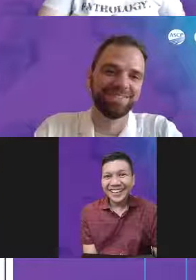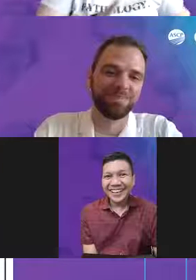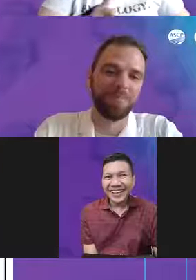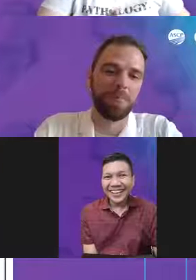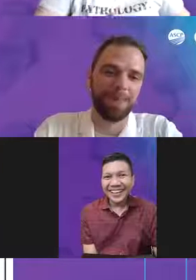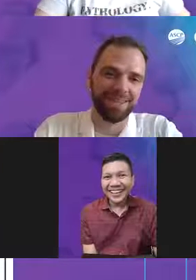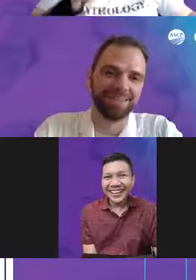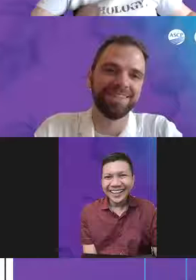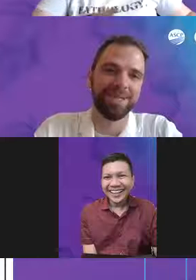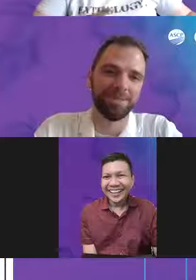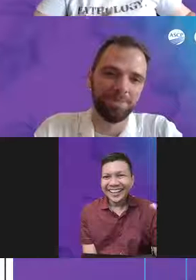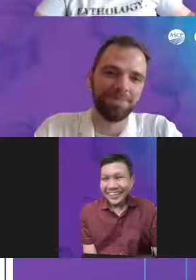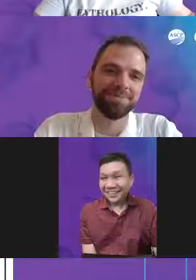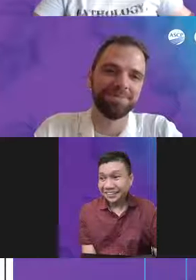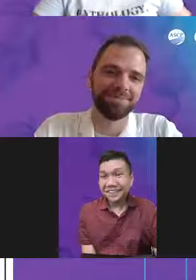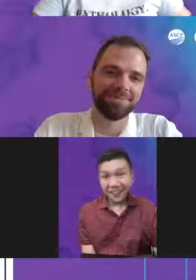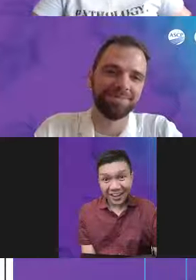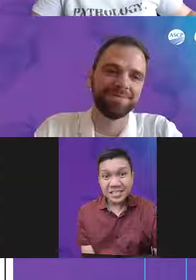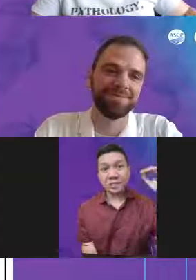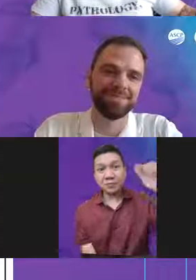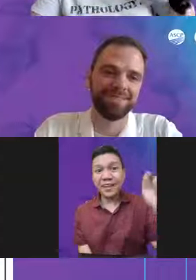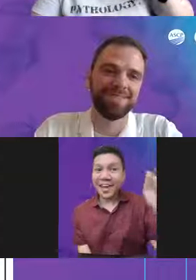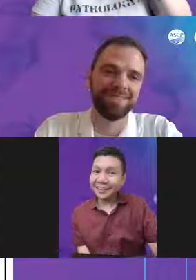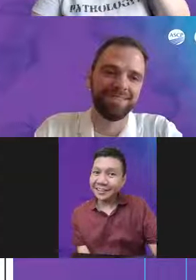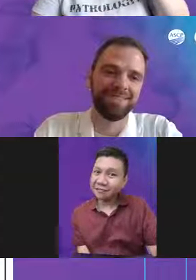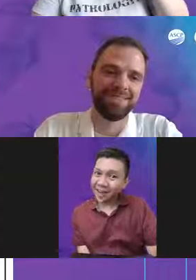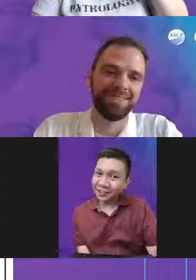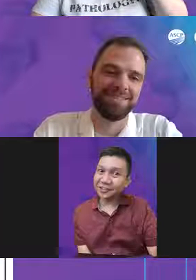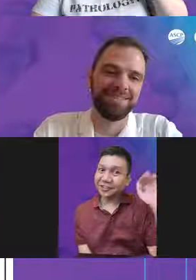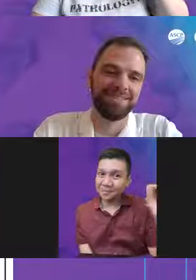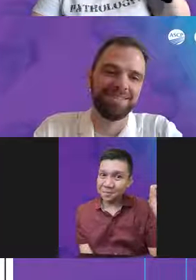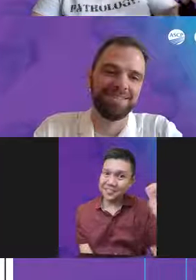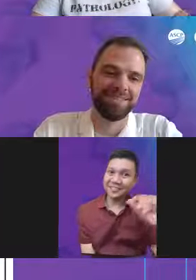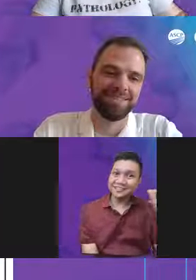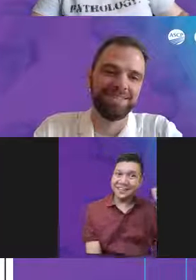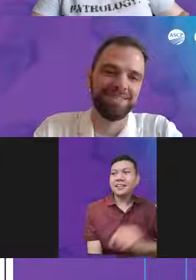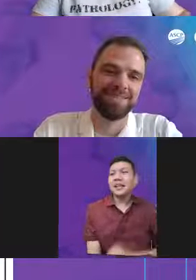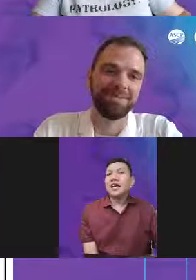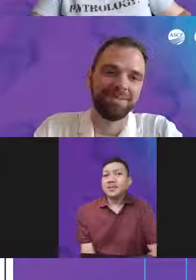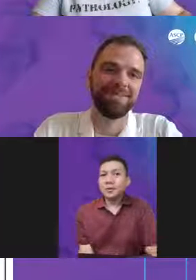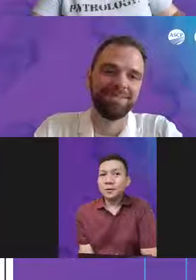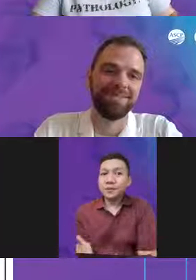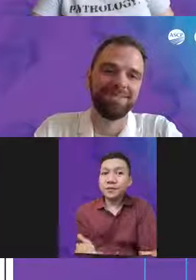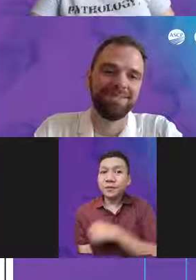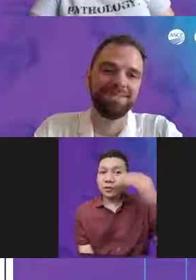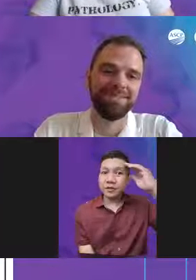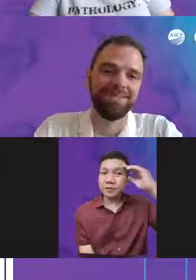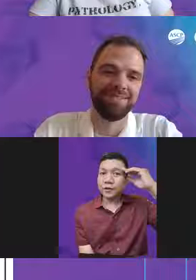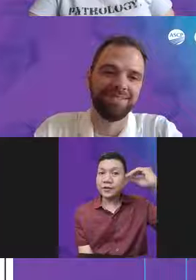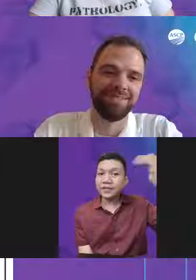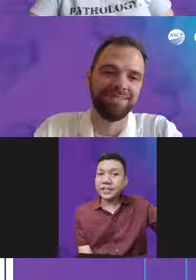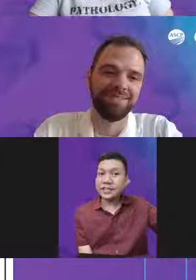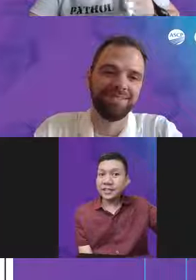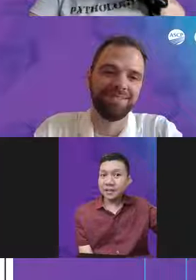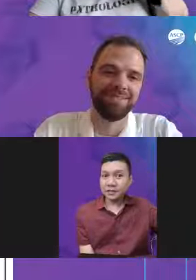deliver the lab specimen is very important. Pre-analytic factors is important, yes. Right? So, you know,